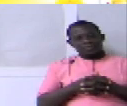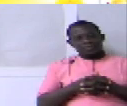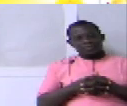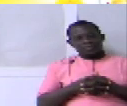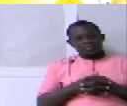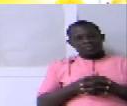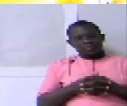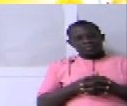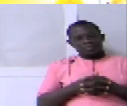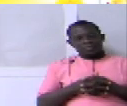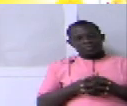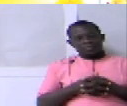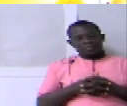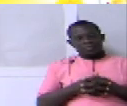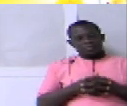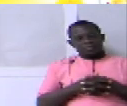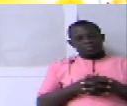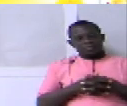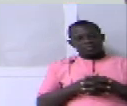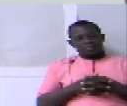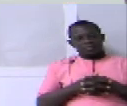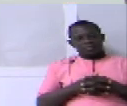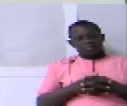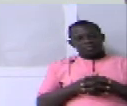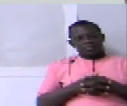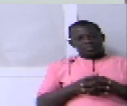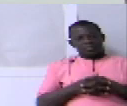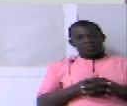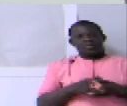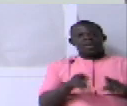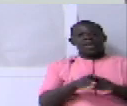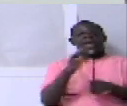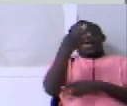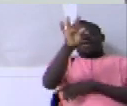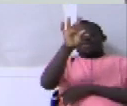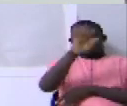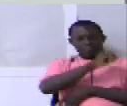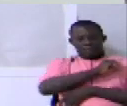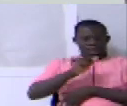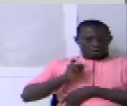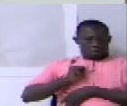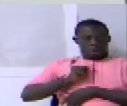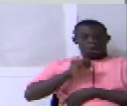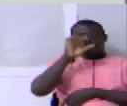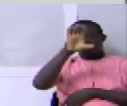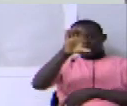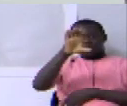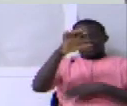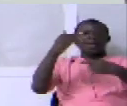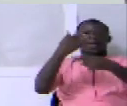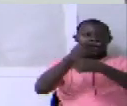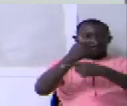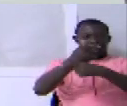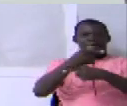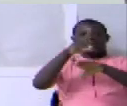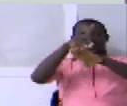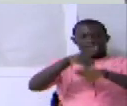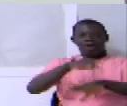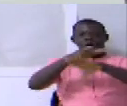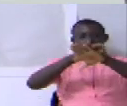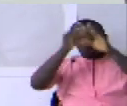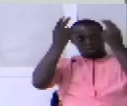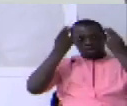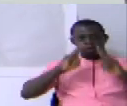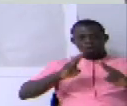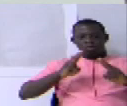no le do ko la ntel ngawle mira no. If our country is based on laws, ninna banko be lori